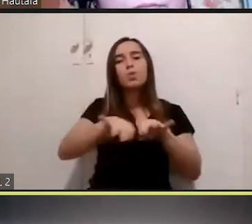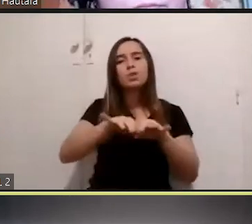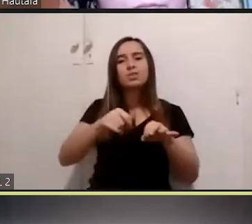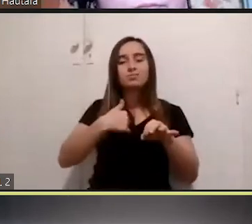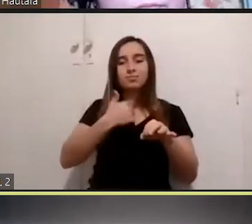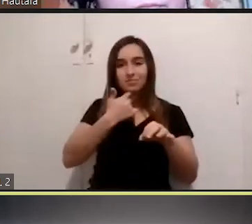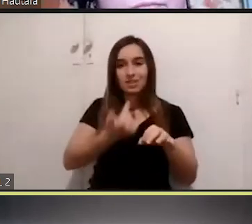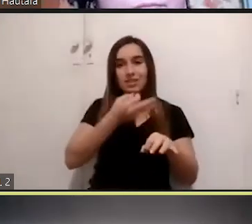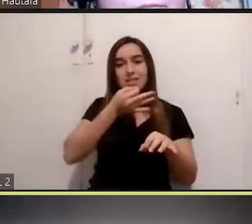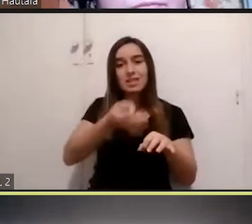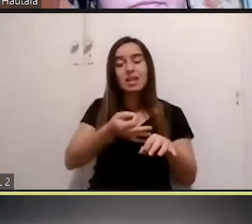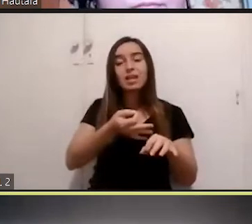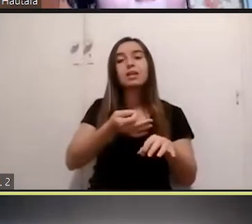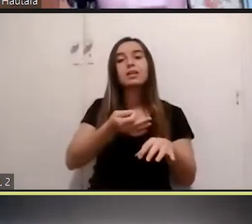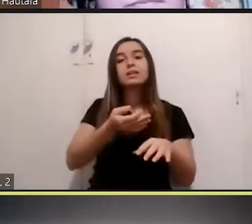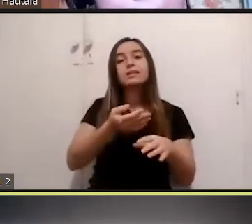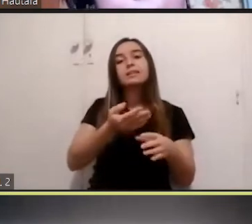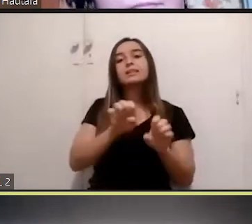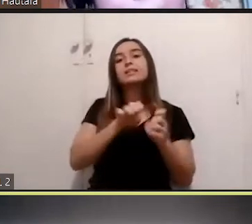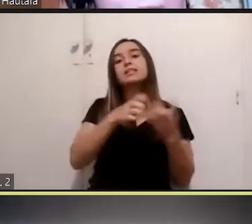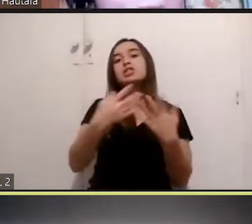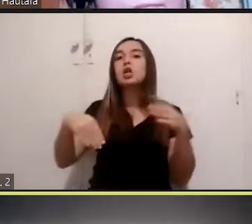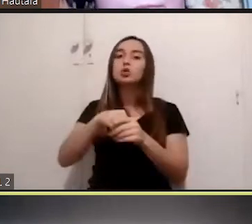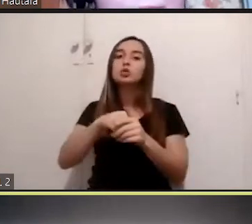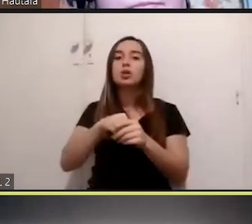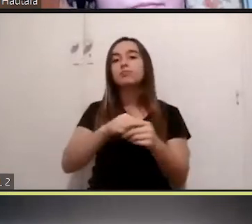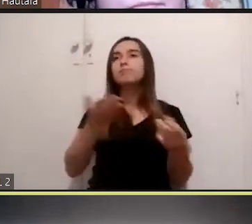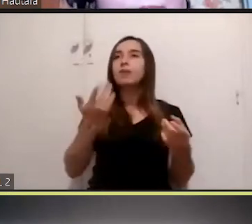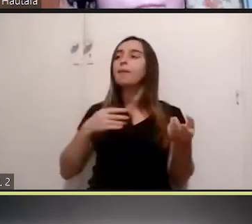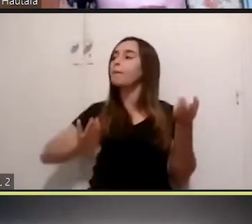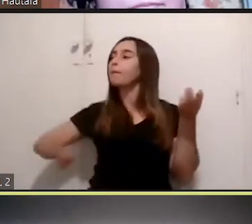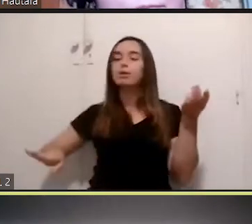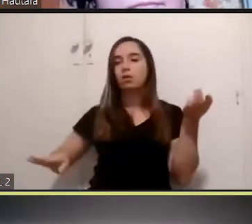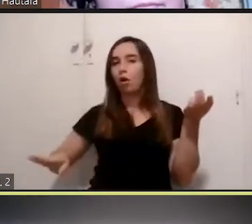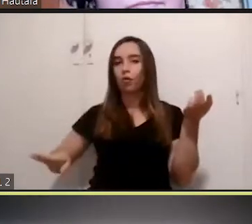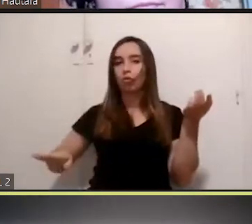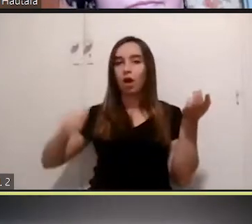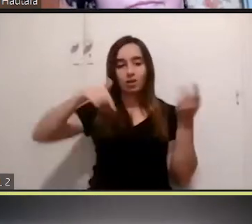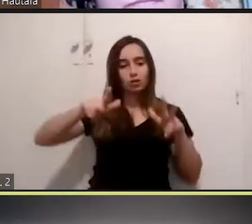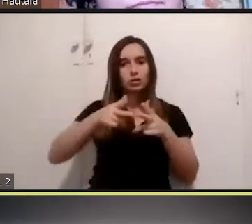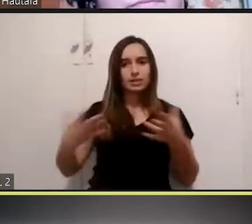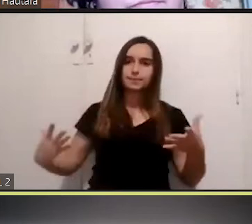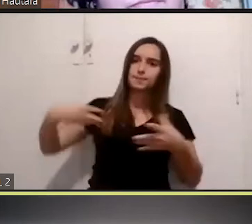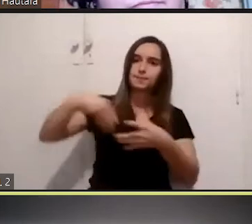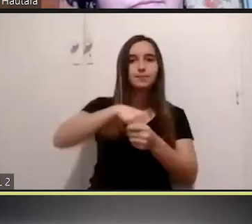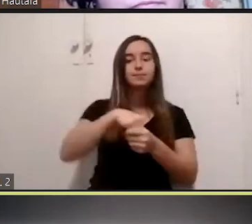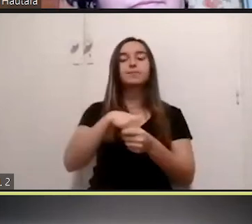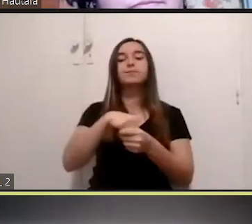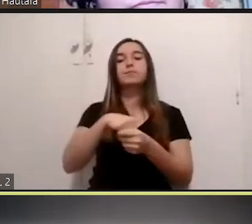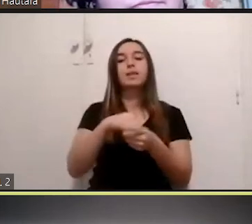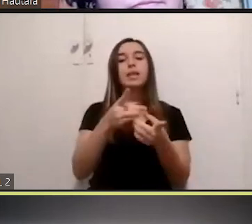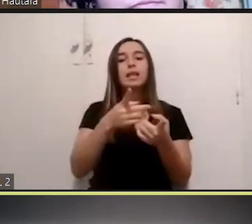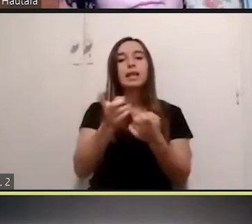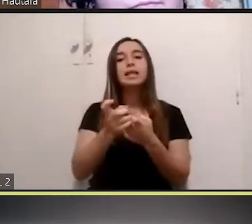digital inclusion can't be seen as an extra anymore. It is in today's society. It's important that everybody